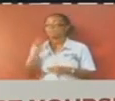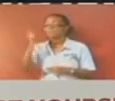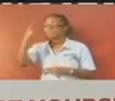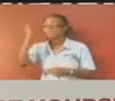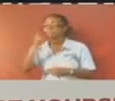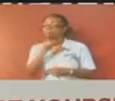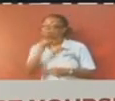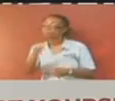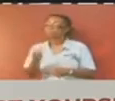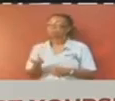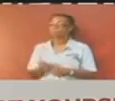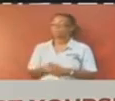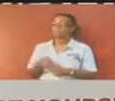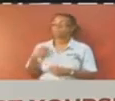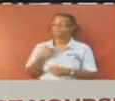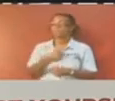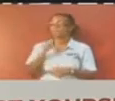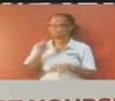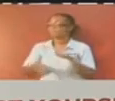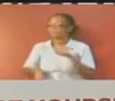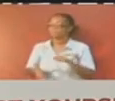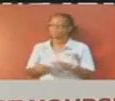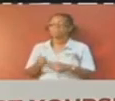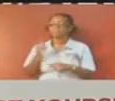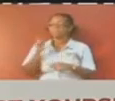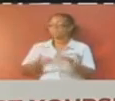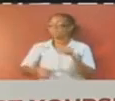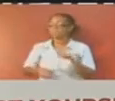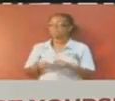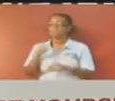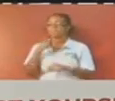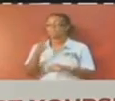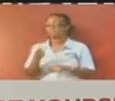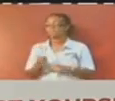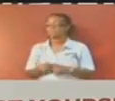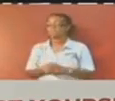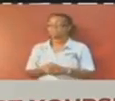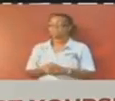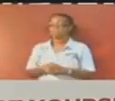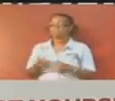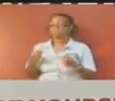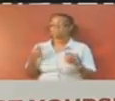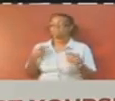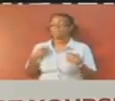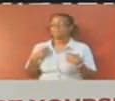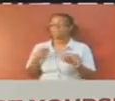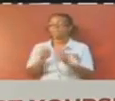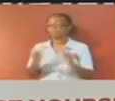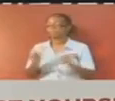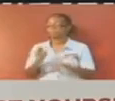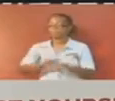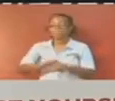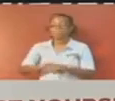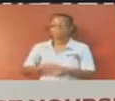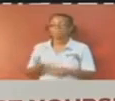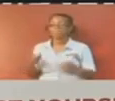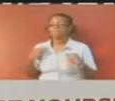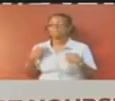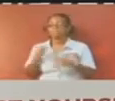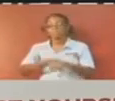We cannot ignore the warnings of Dr. Ora. He says his